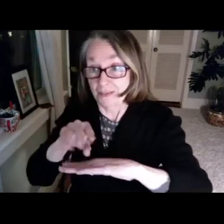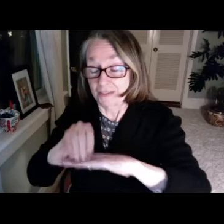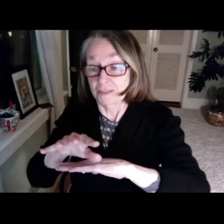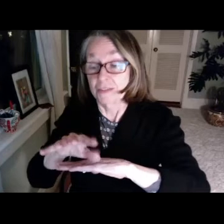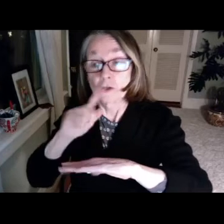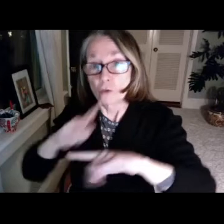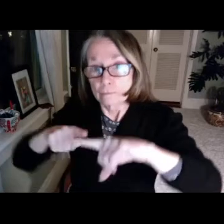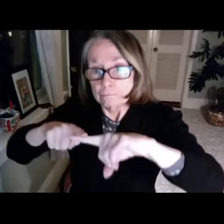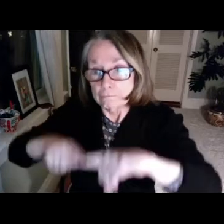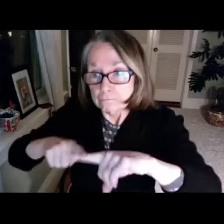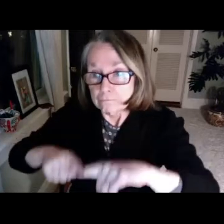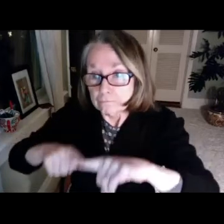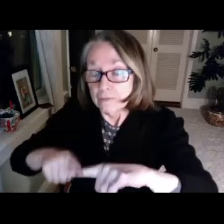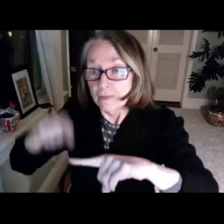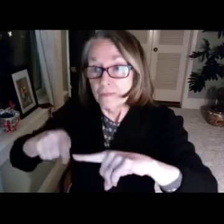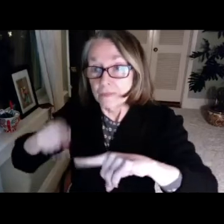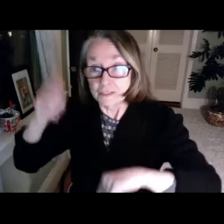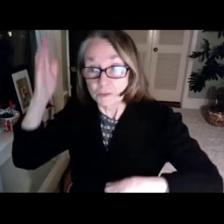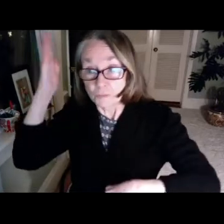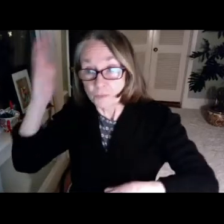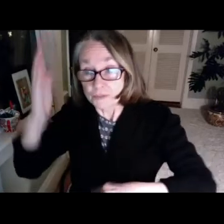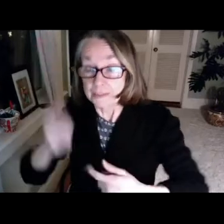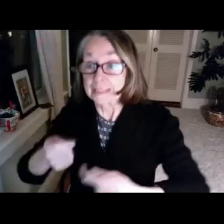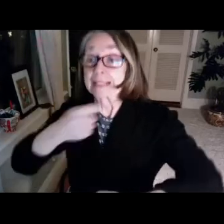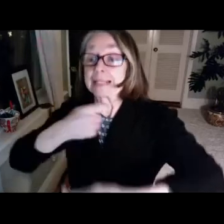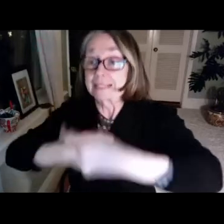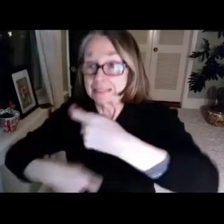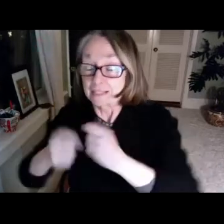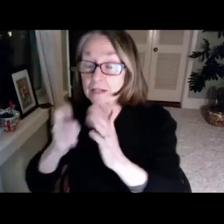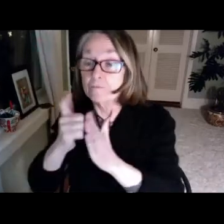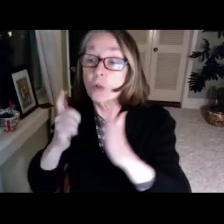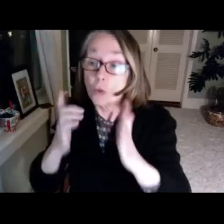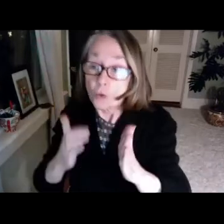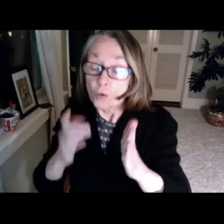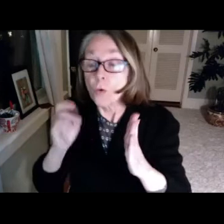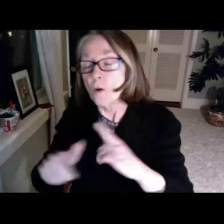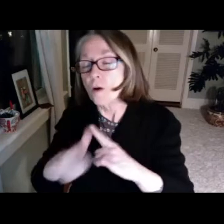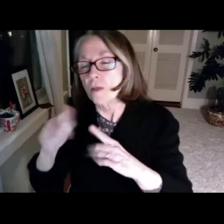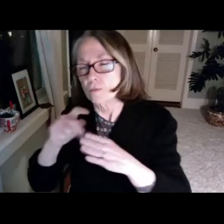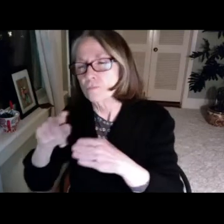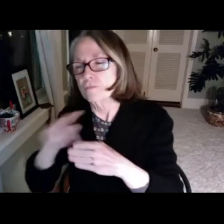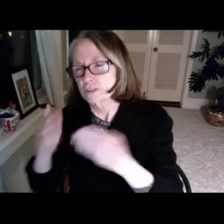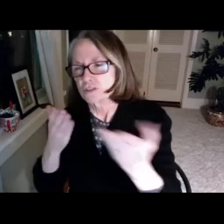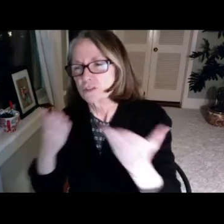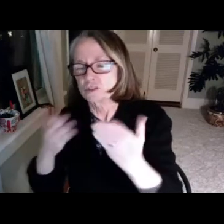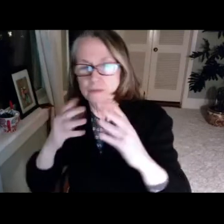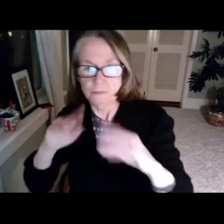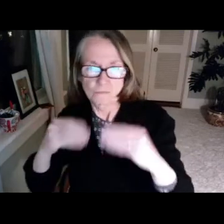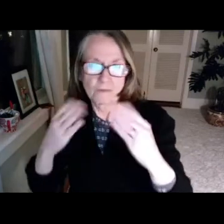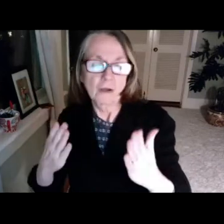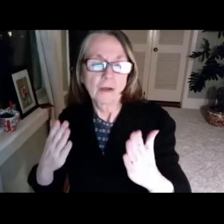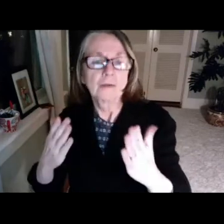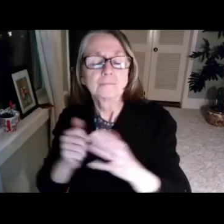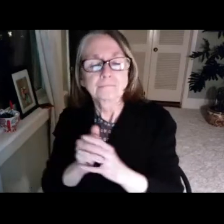as an alternative to legal advice from your lawyer or other professional services provider. So in simpler